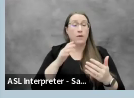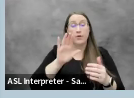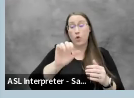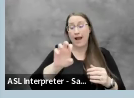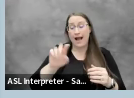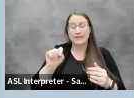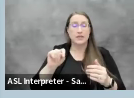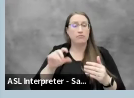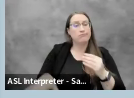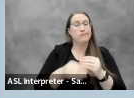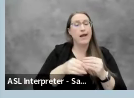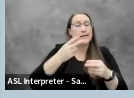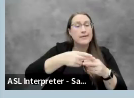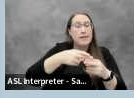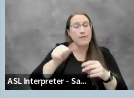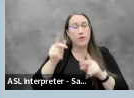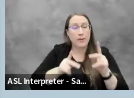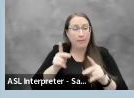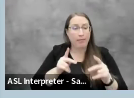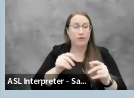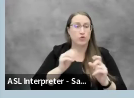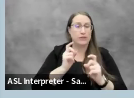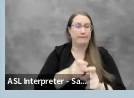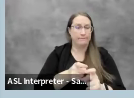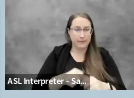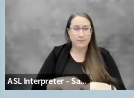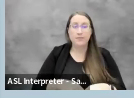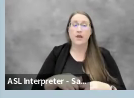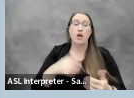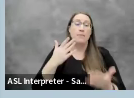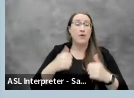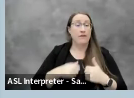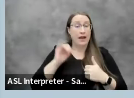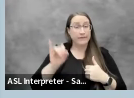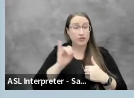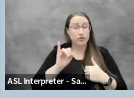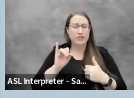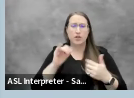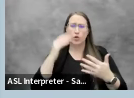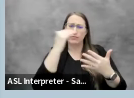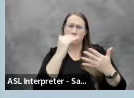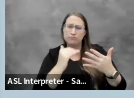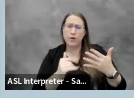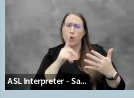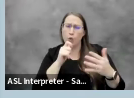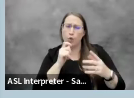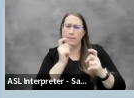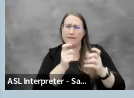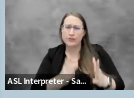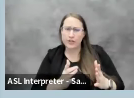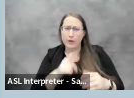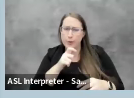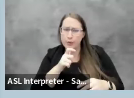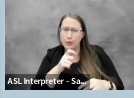So if you're someone who has life insurance and retirement and those are your main assets, you can put beneficiaries on that. And once